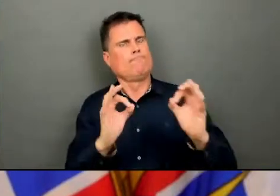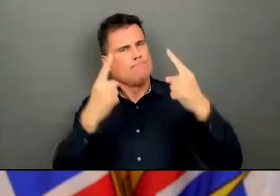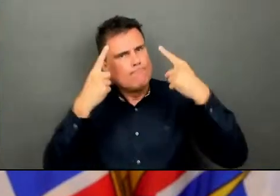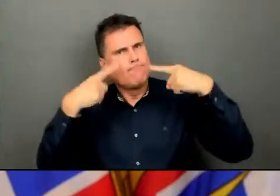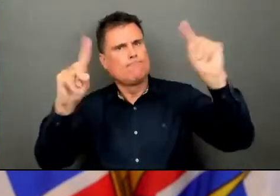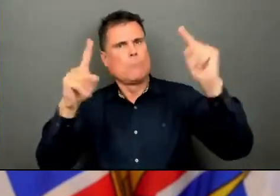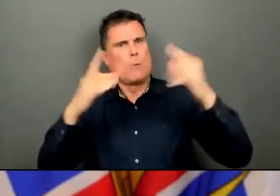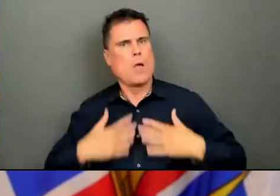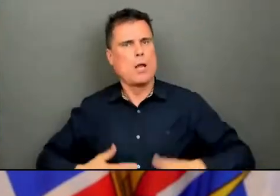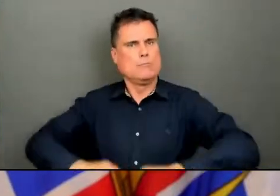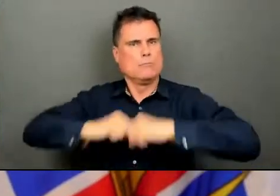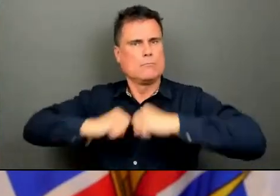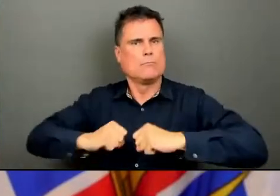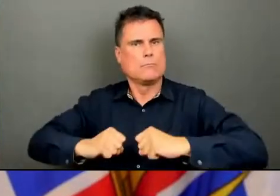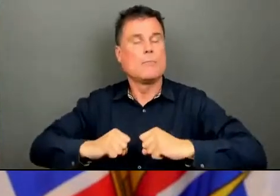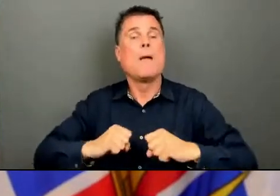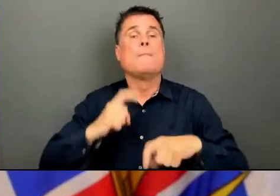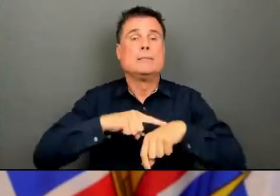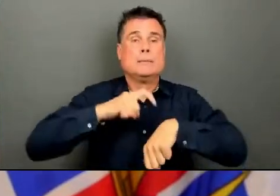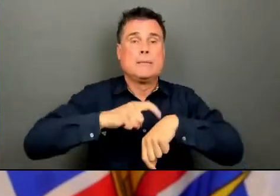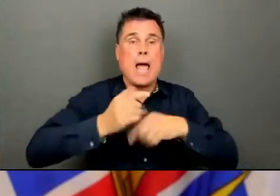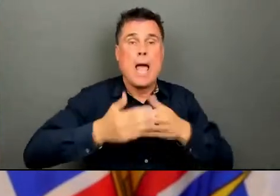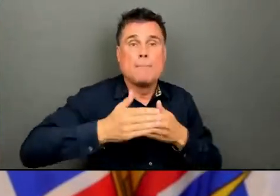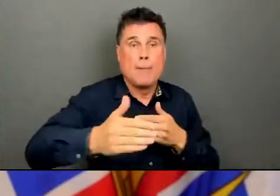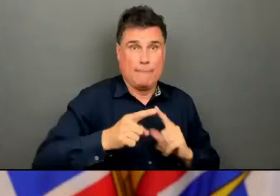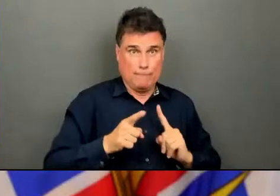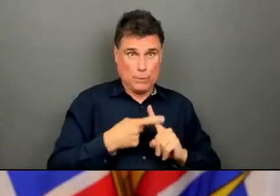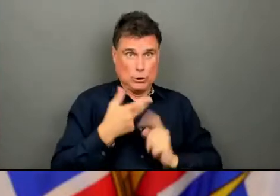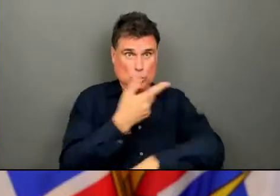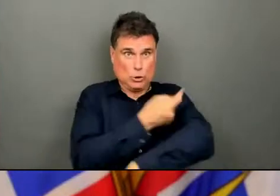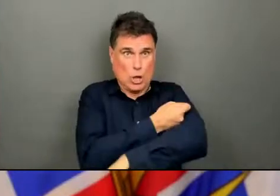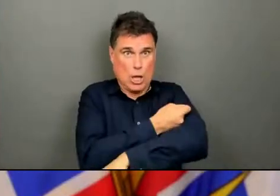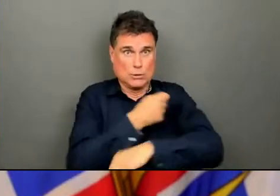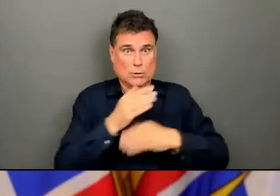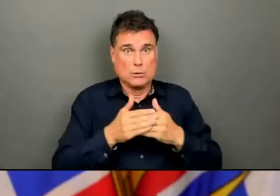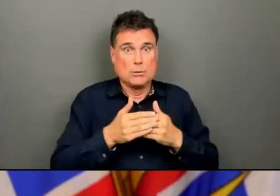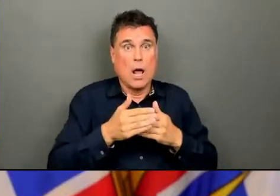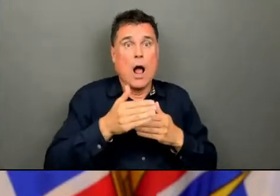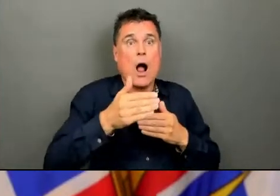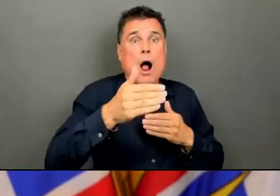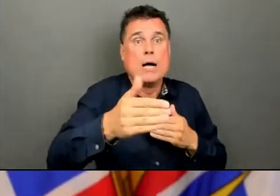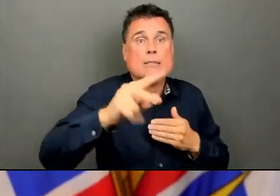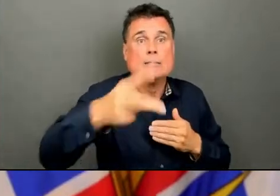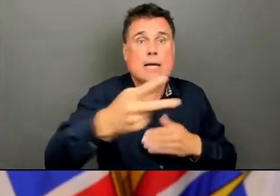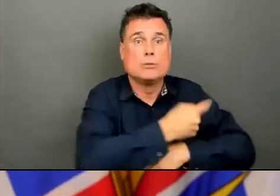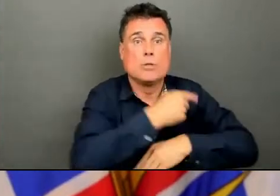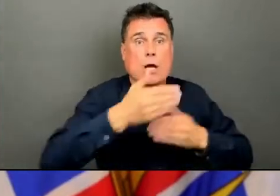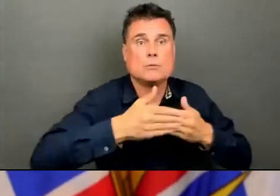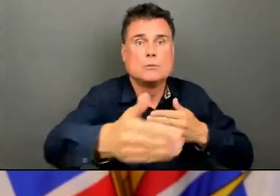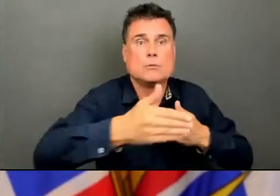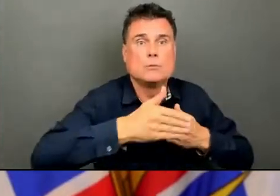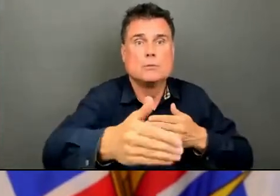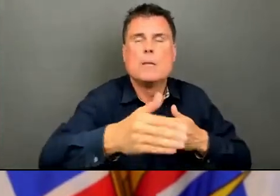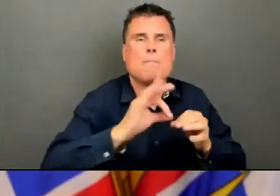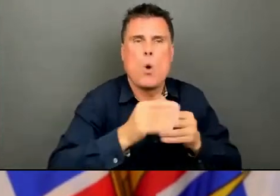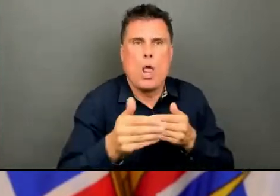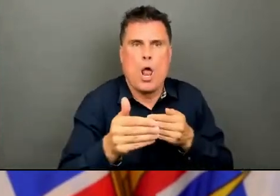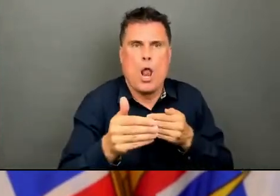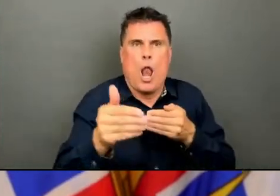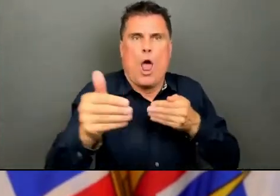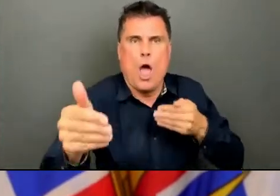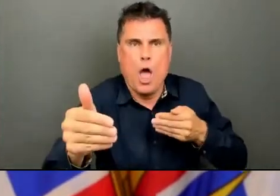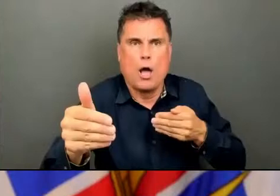it probably works better to have a longer interval versus the short interval that was used in the clinical trials early